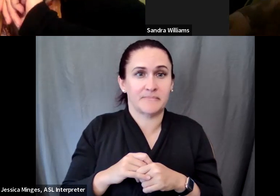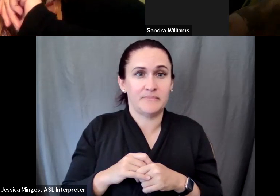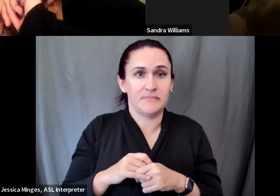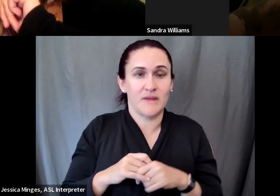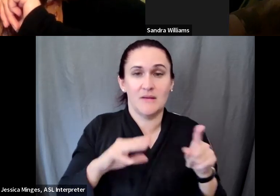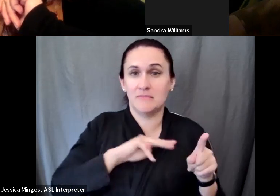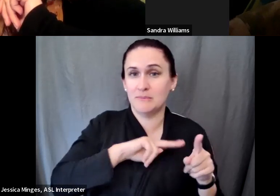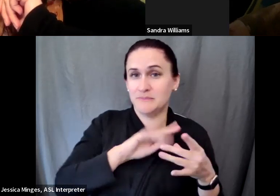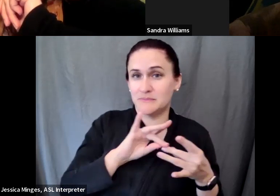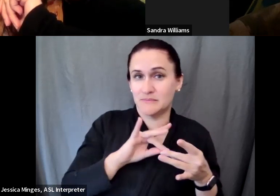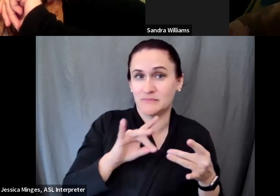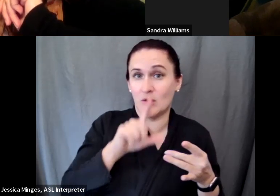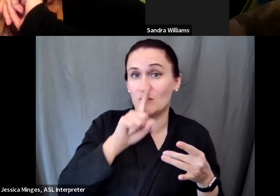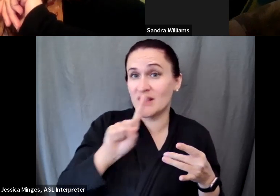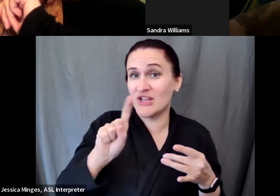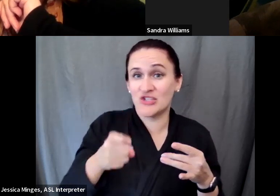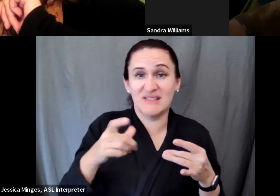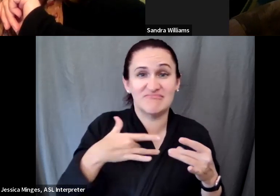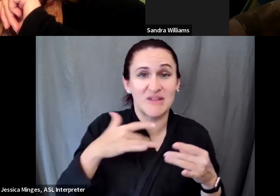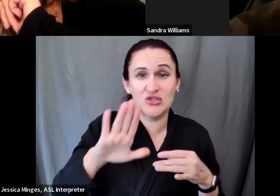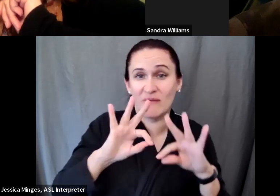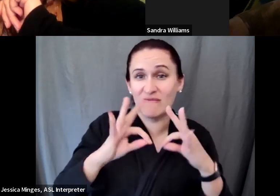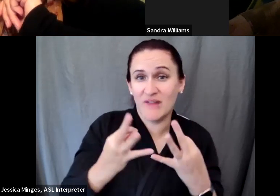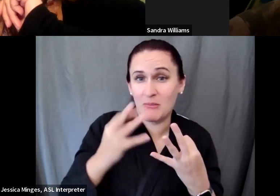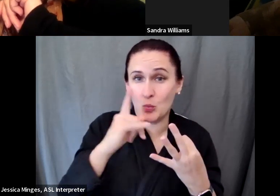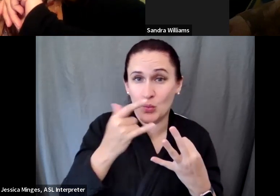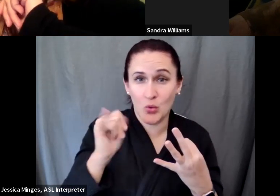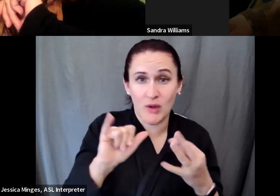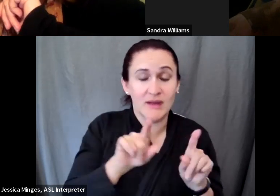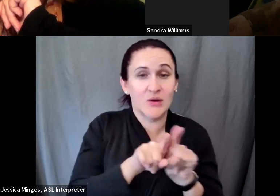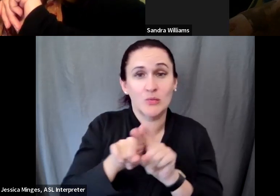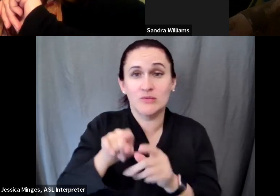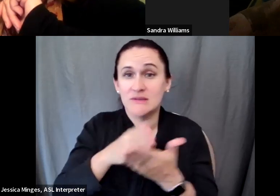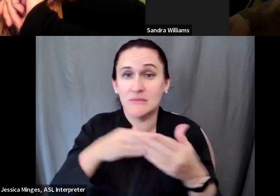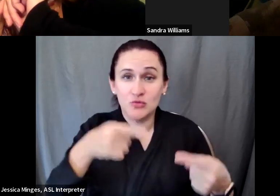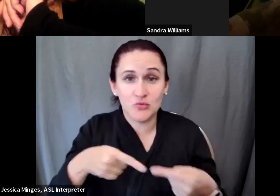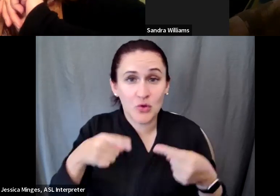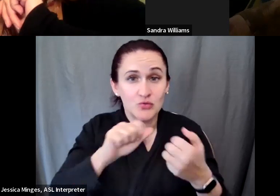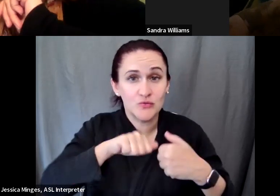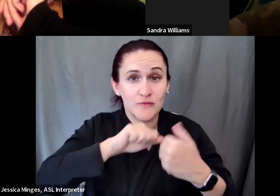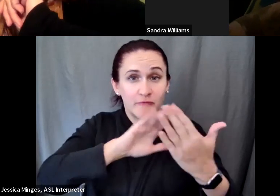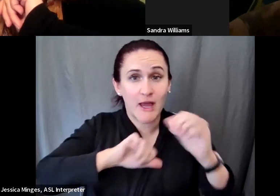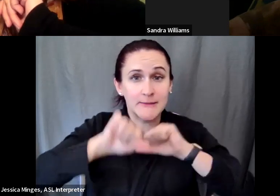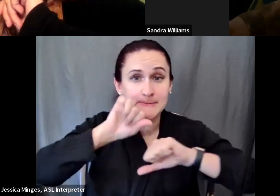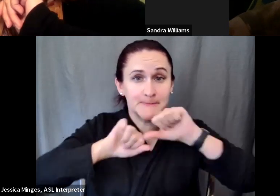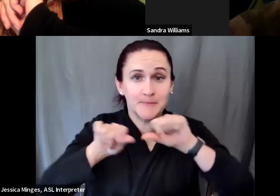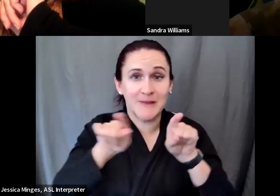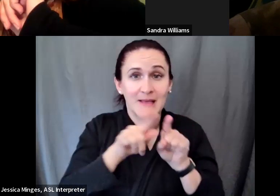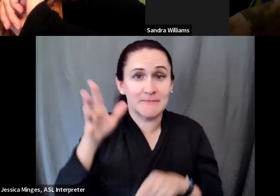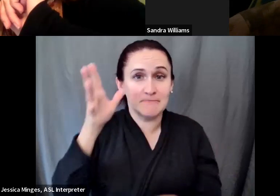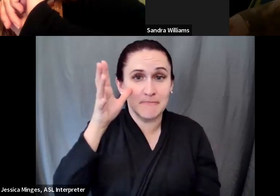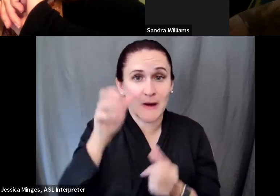This is Michelle. Really just a sense of your family and some of the struggles that you have faced Okay. as a parent with a